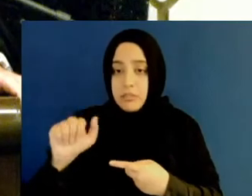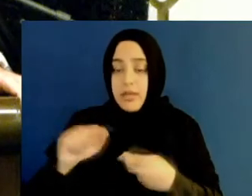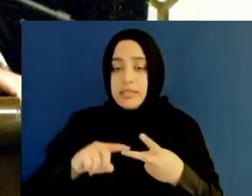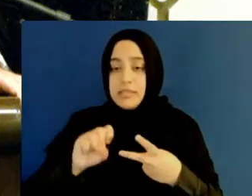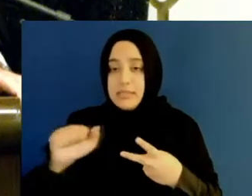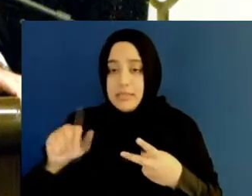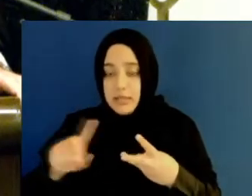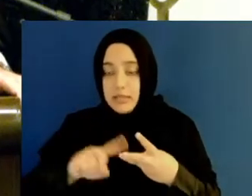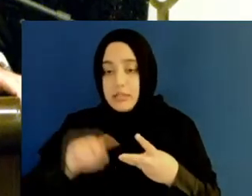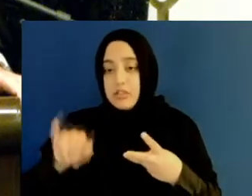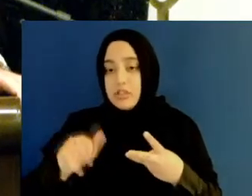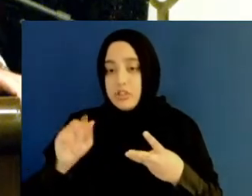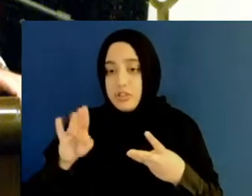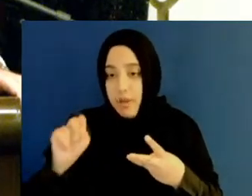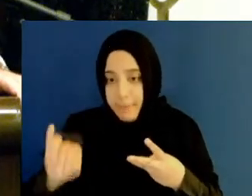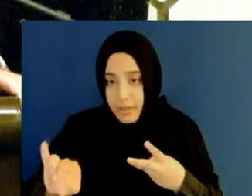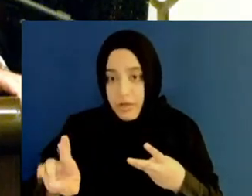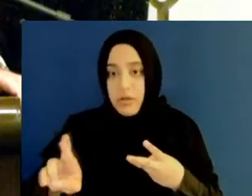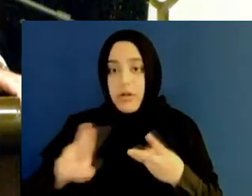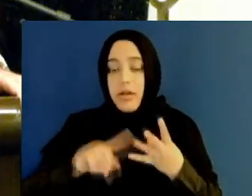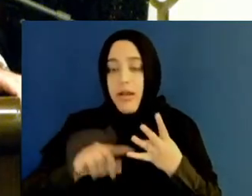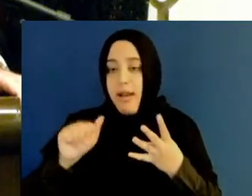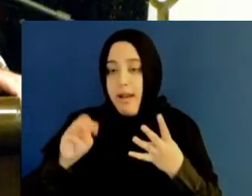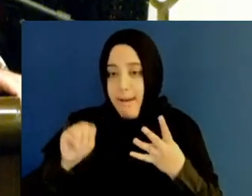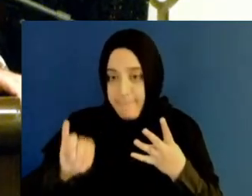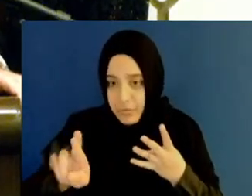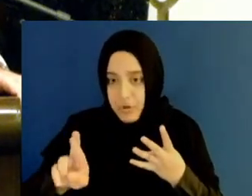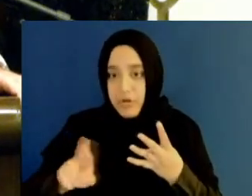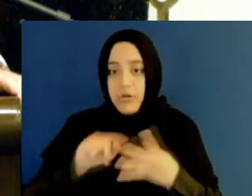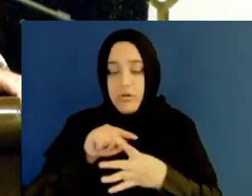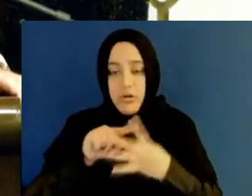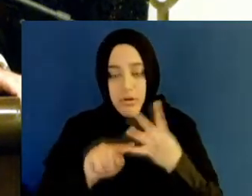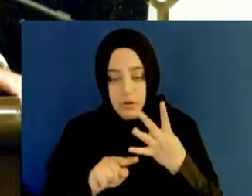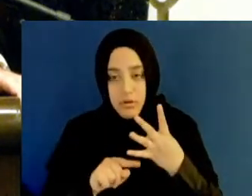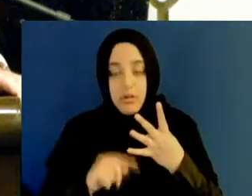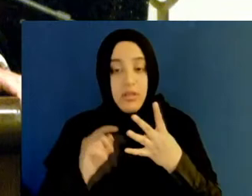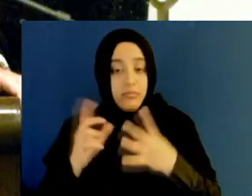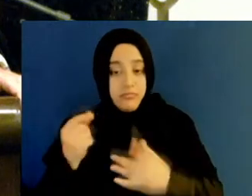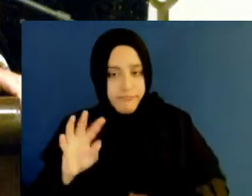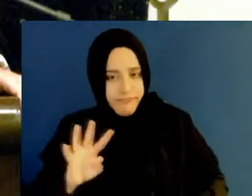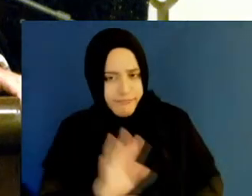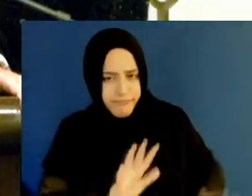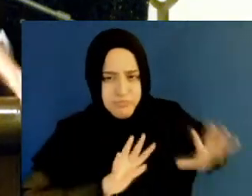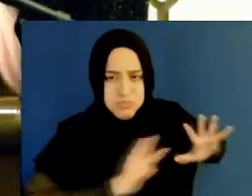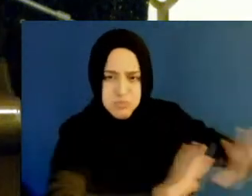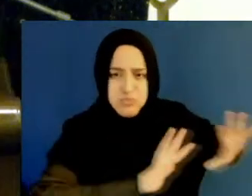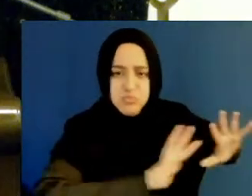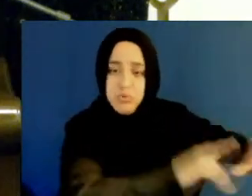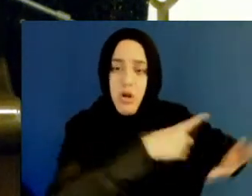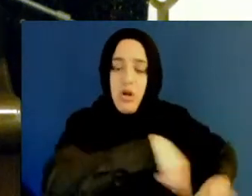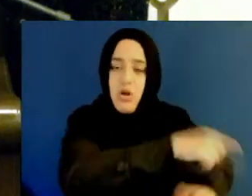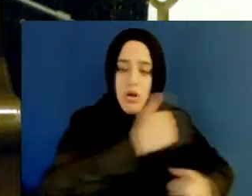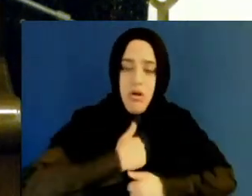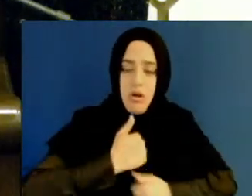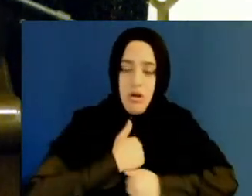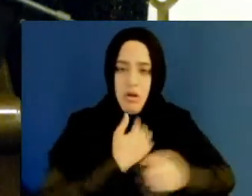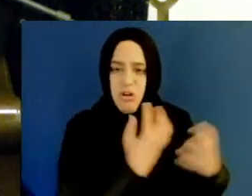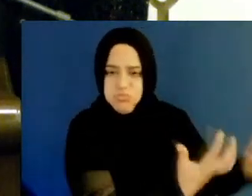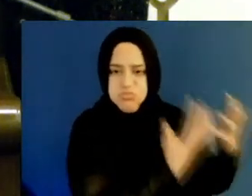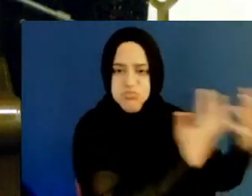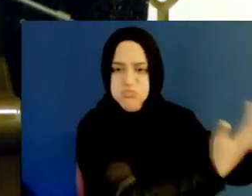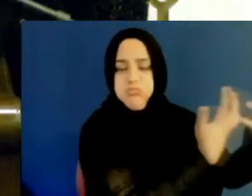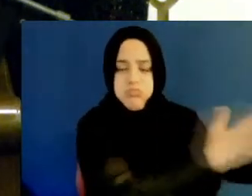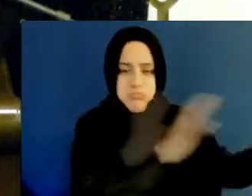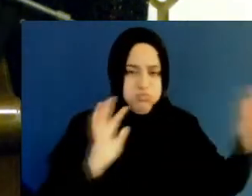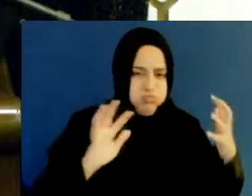Amr. They pushed forward the army as they retreated. And in fact, I again, bracket between a bracket,